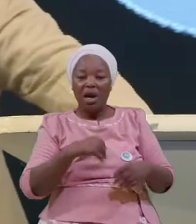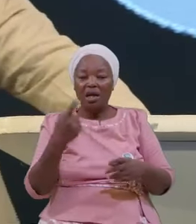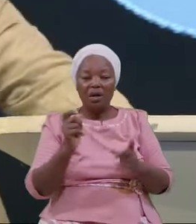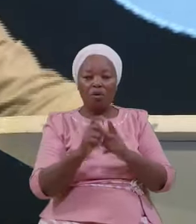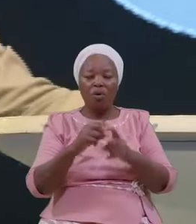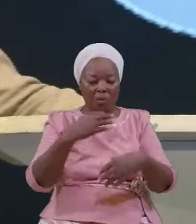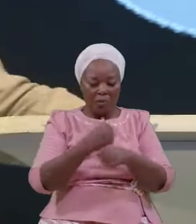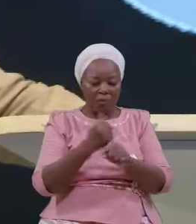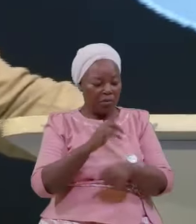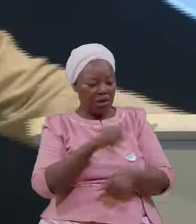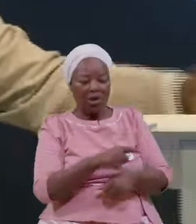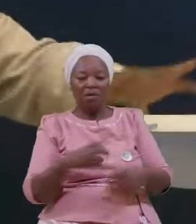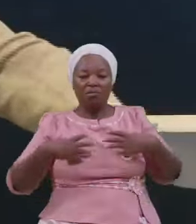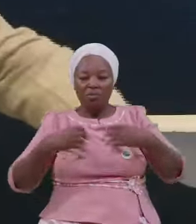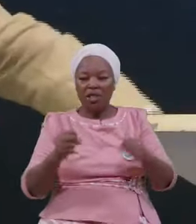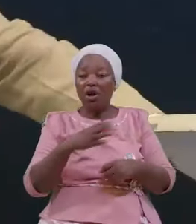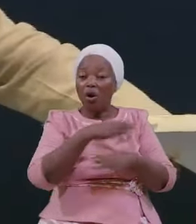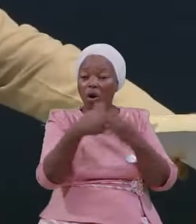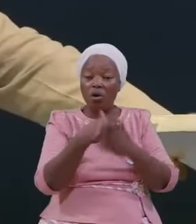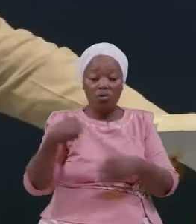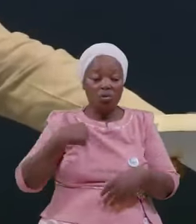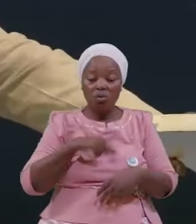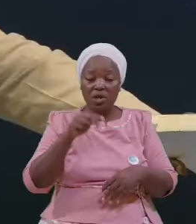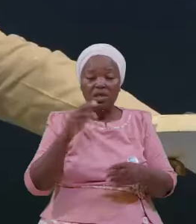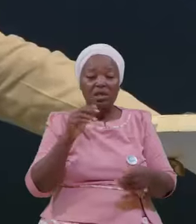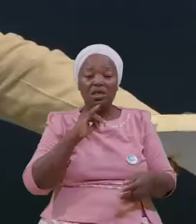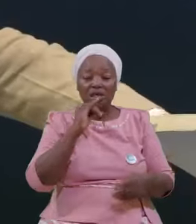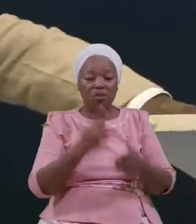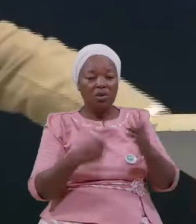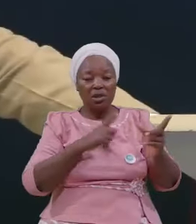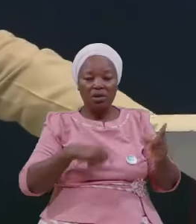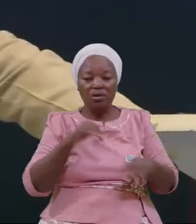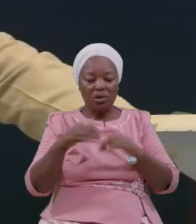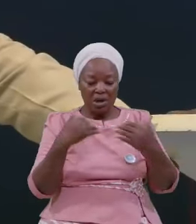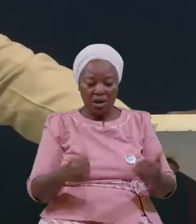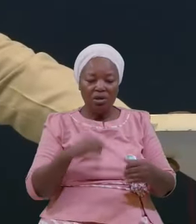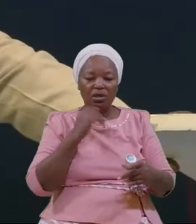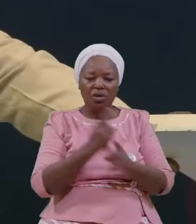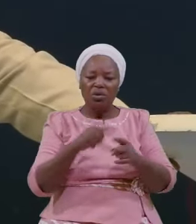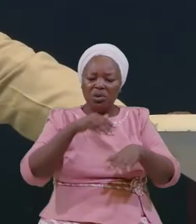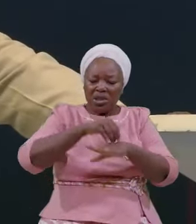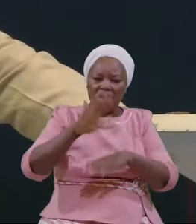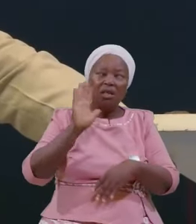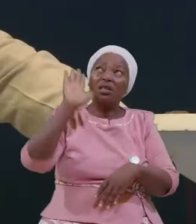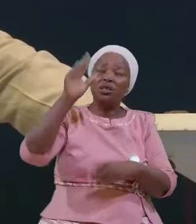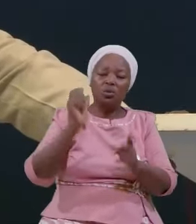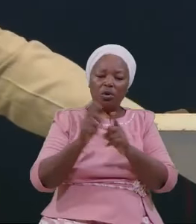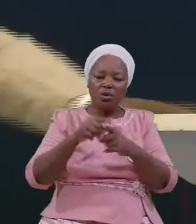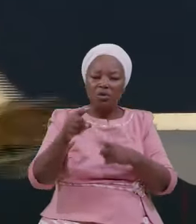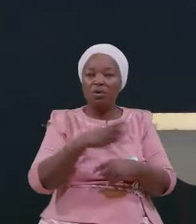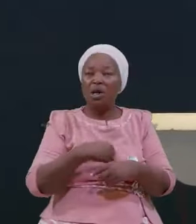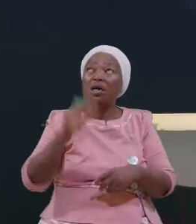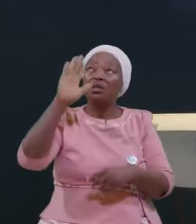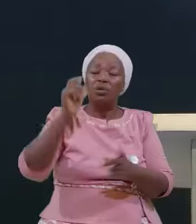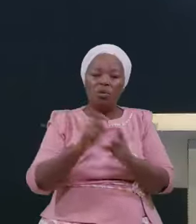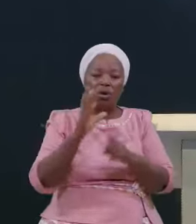whole. All you will need is what the Lord is doing now, is sending his word to you, and the word will make you